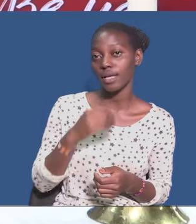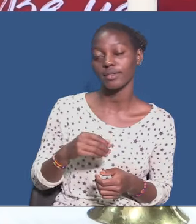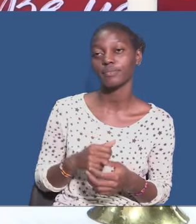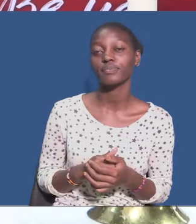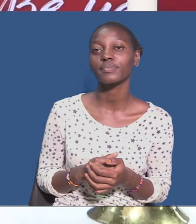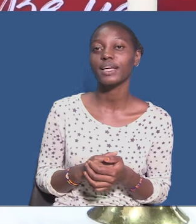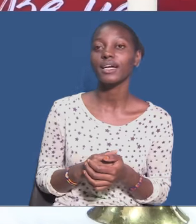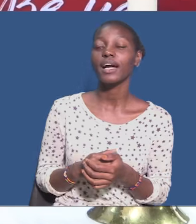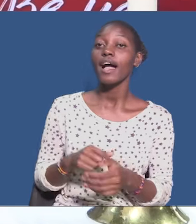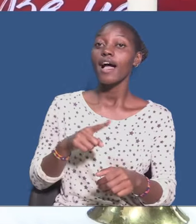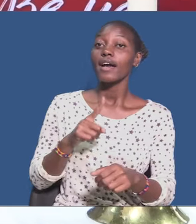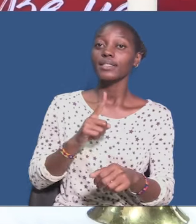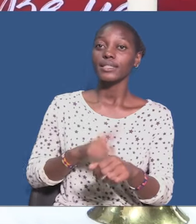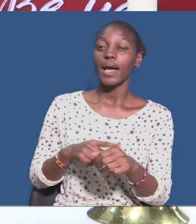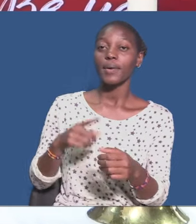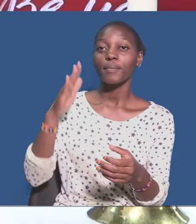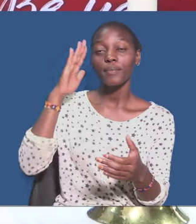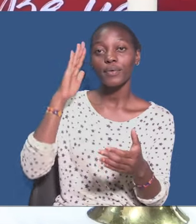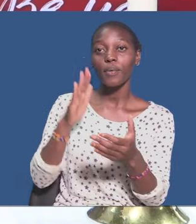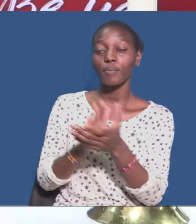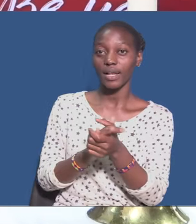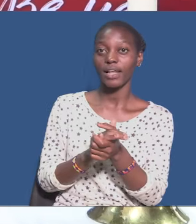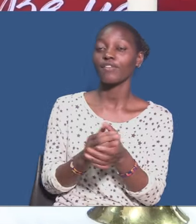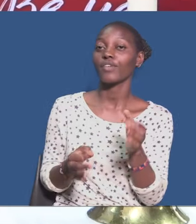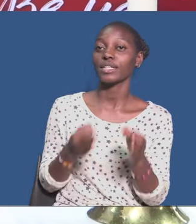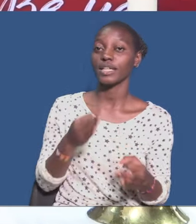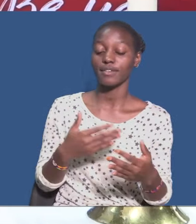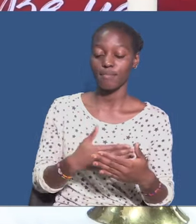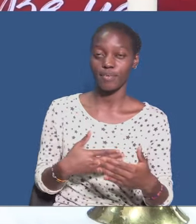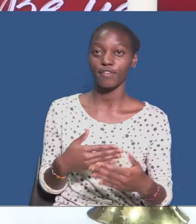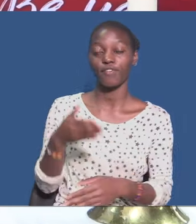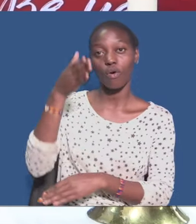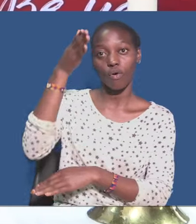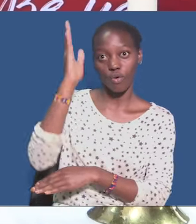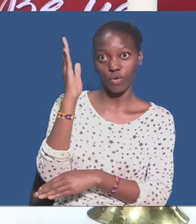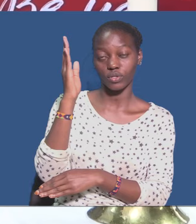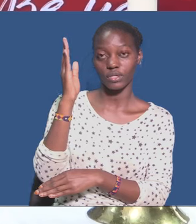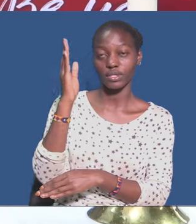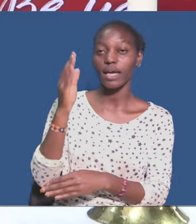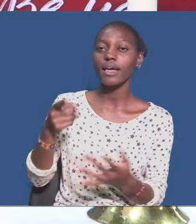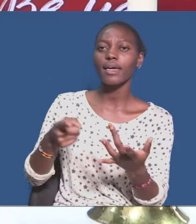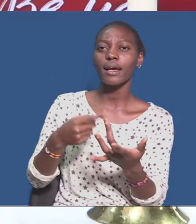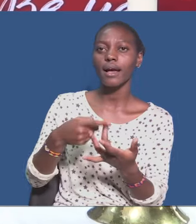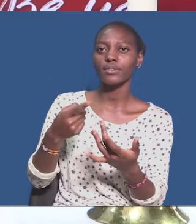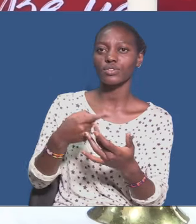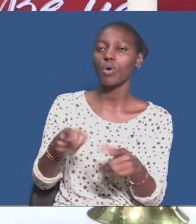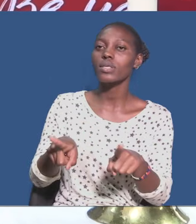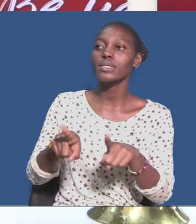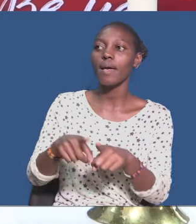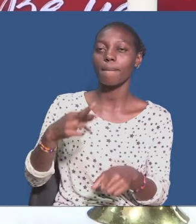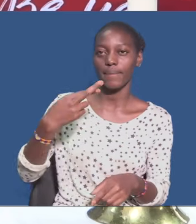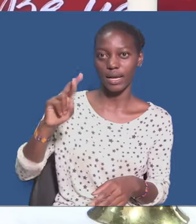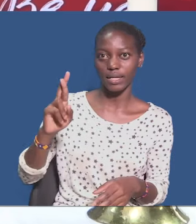If you believe, you are justified before God. He counts you as righteous